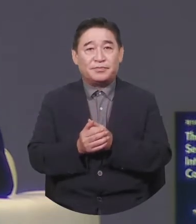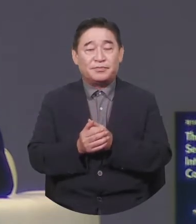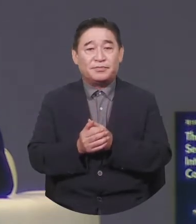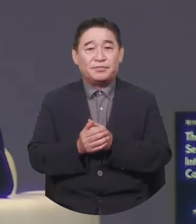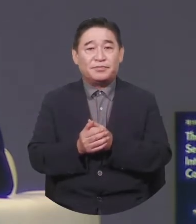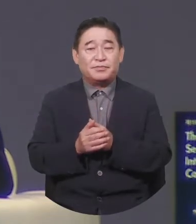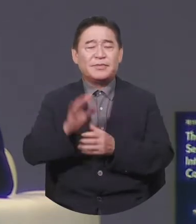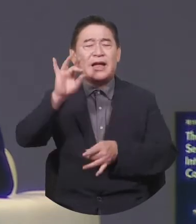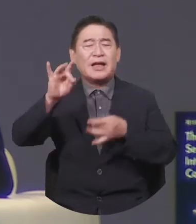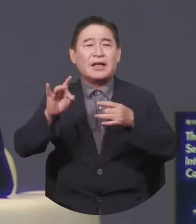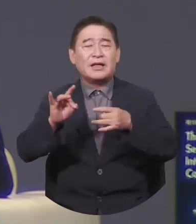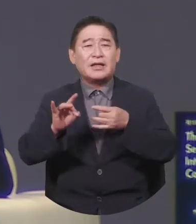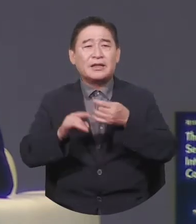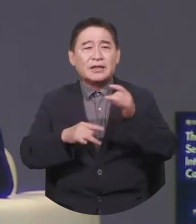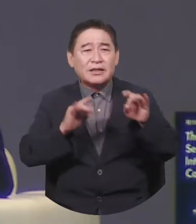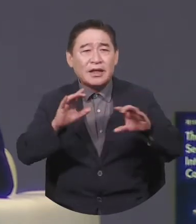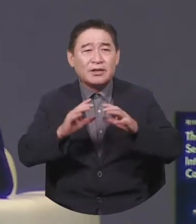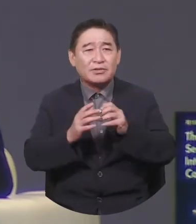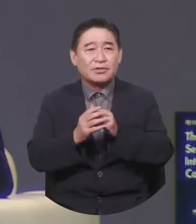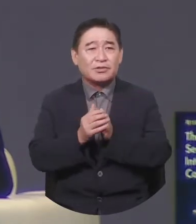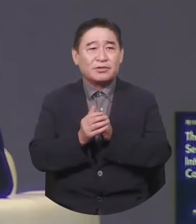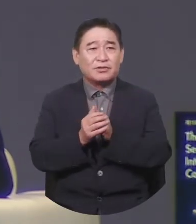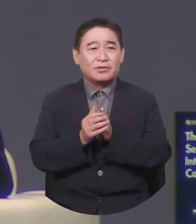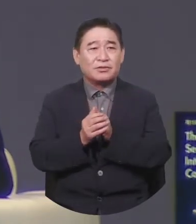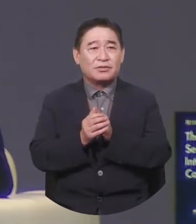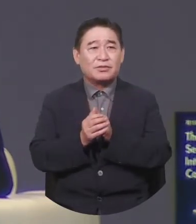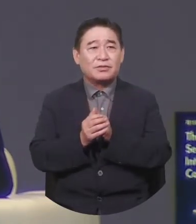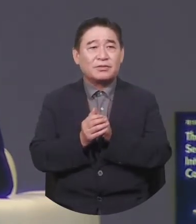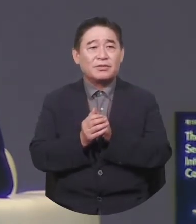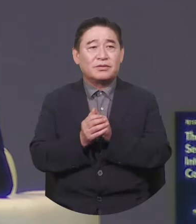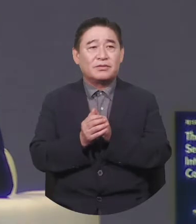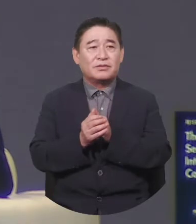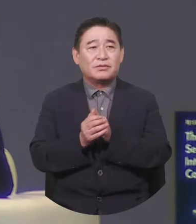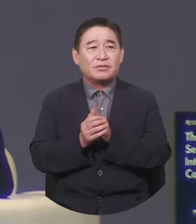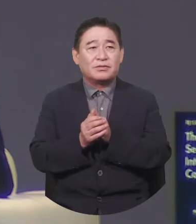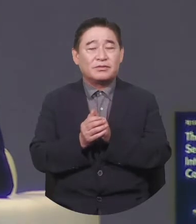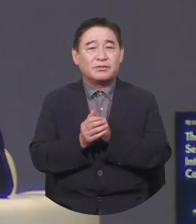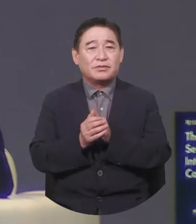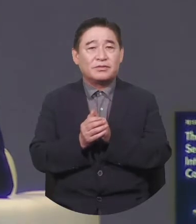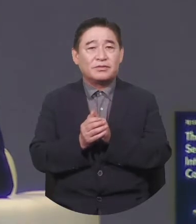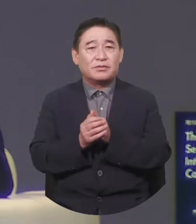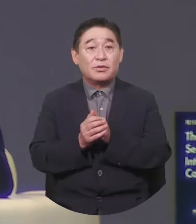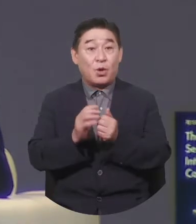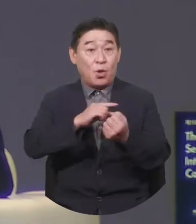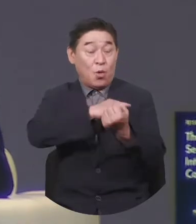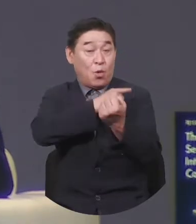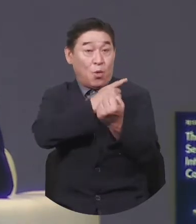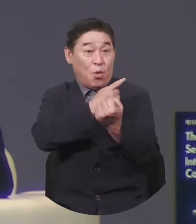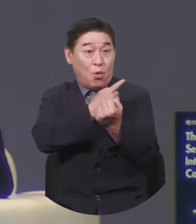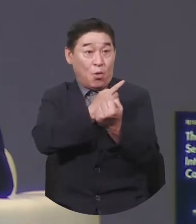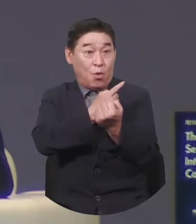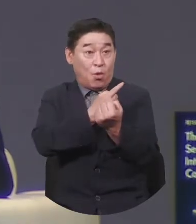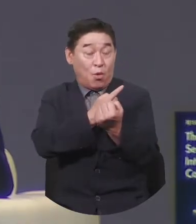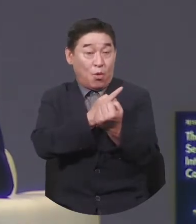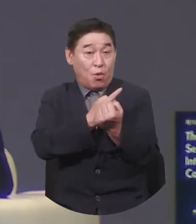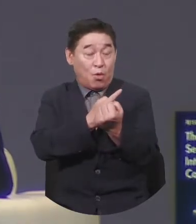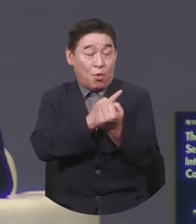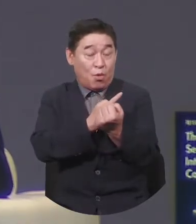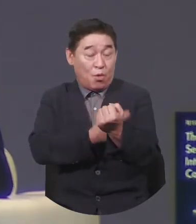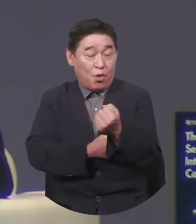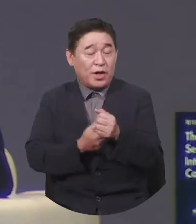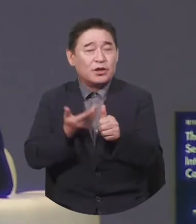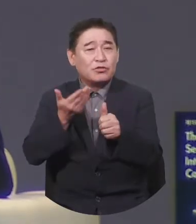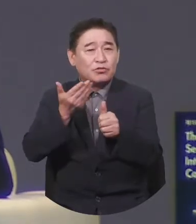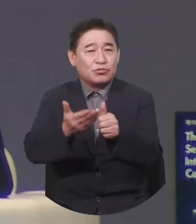again, we are partnering with this foundation because again, based on our communication